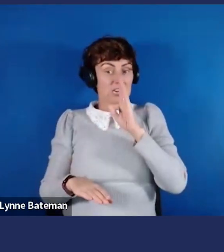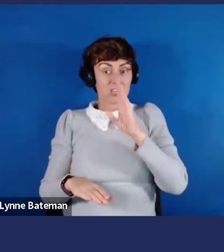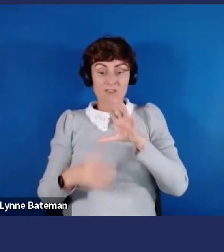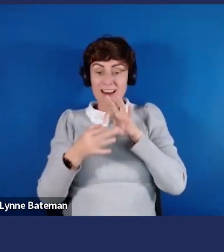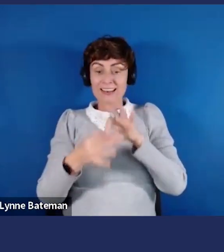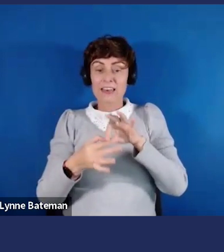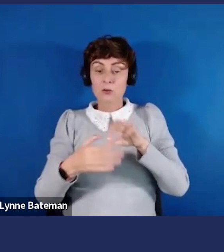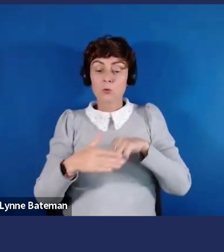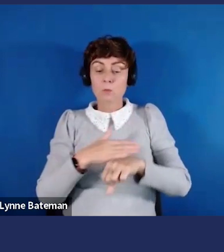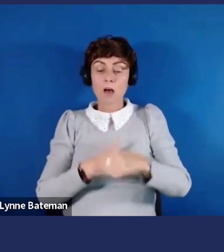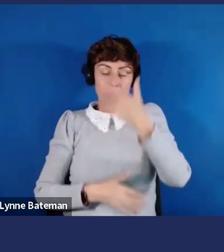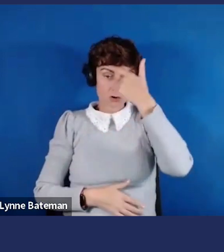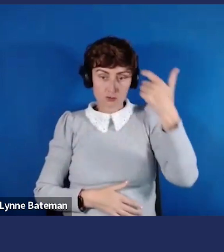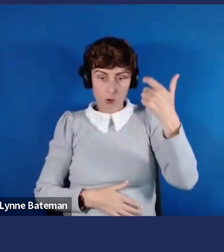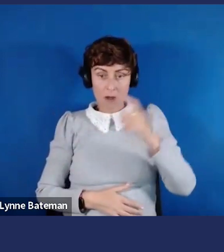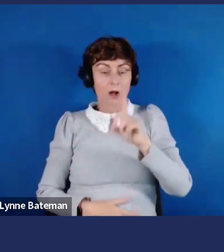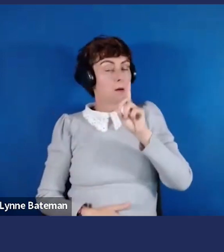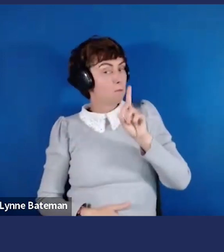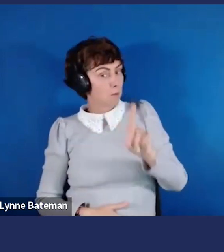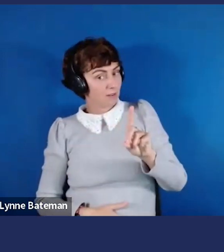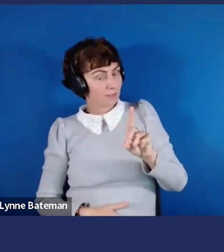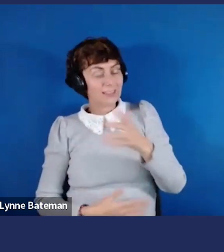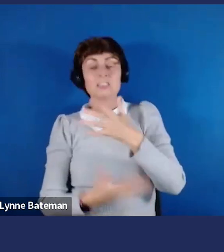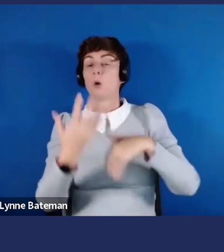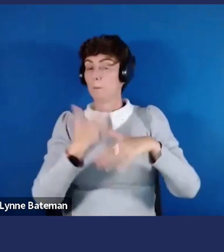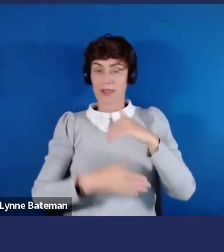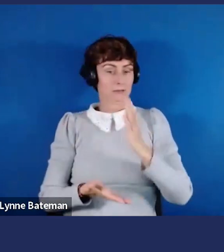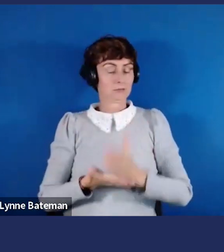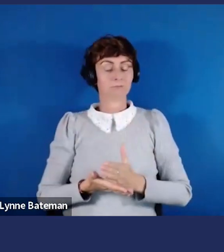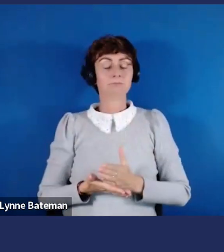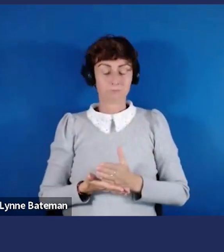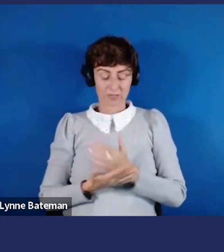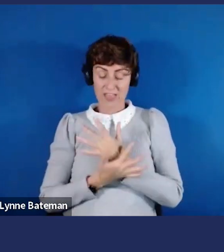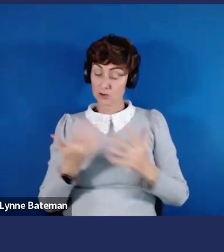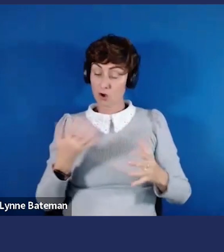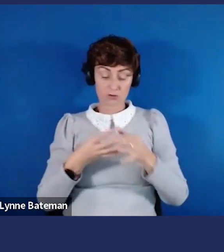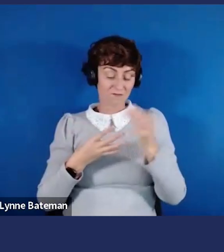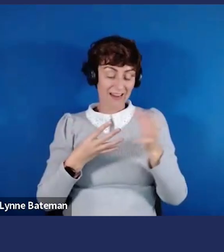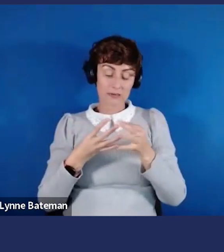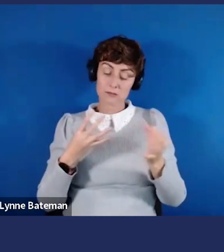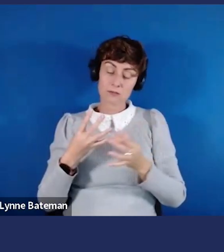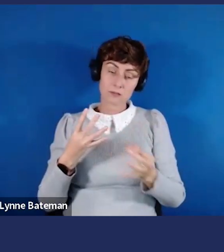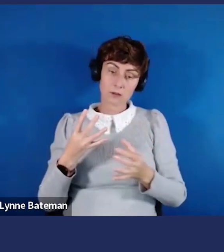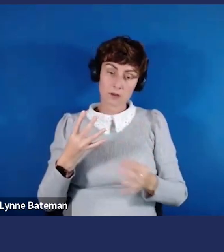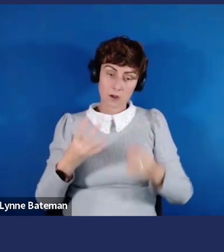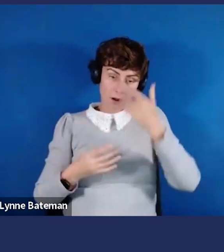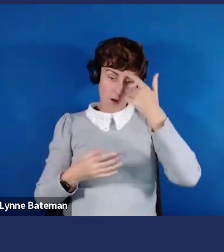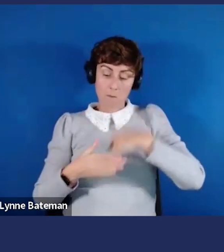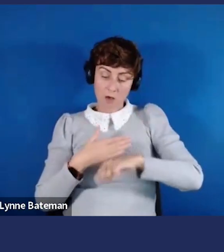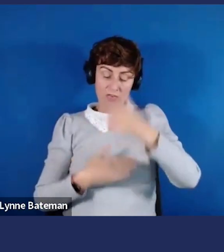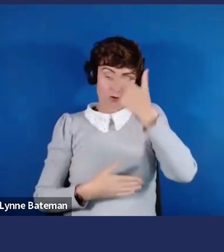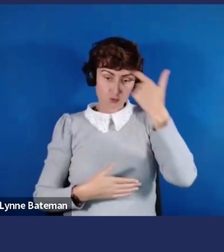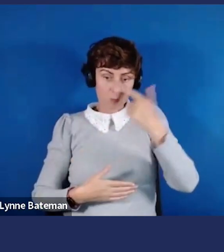trauma, but what I am saying is that it's complex, and there are lots of factors of which birth trauma can play a